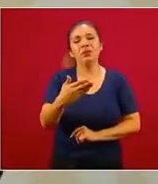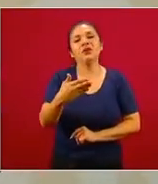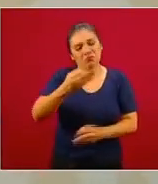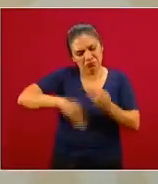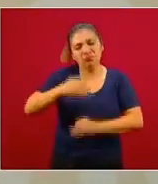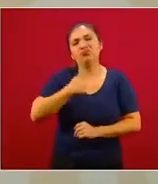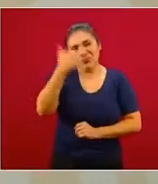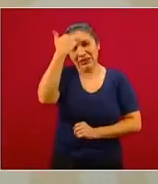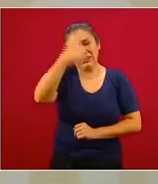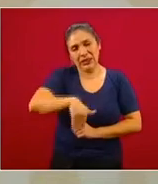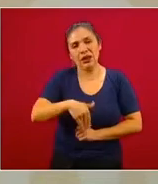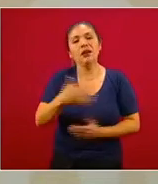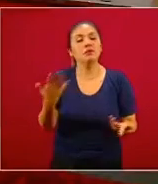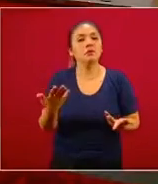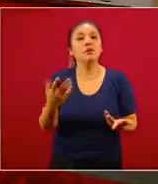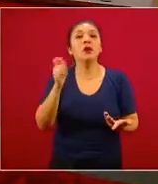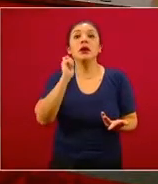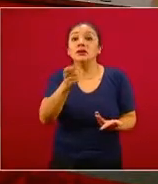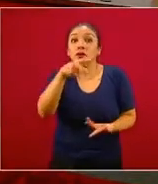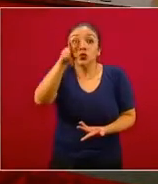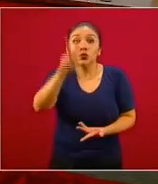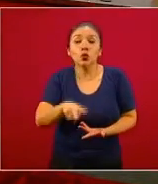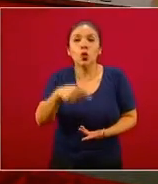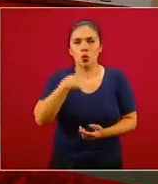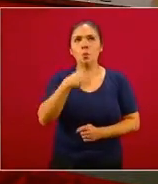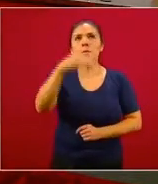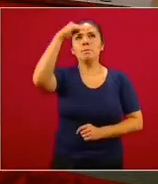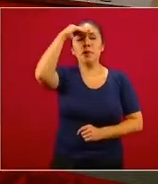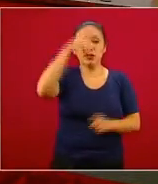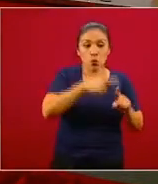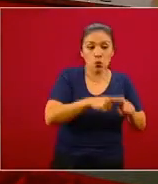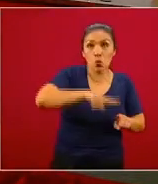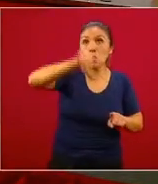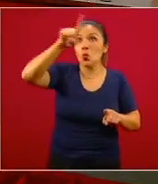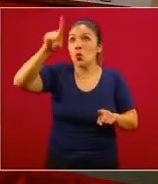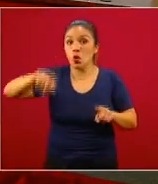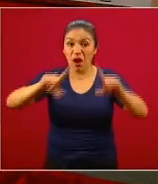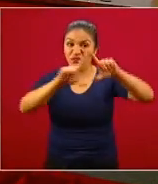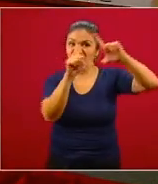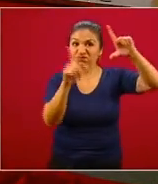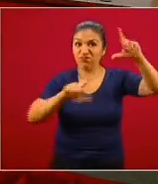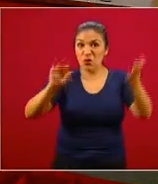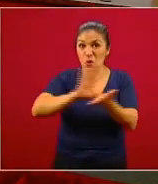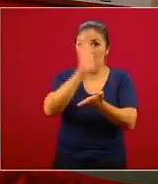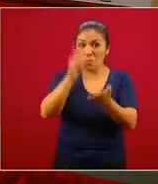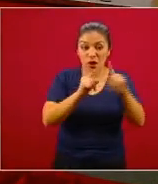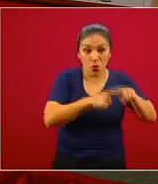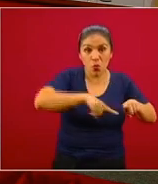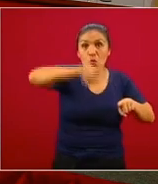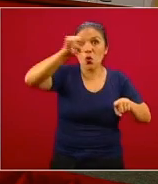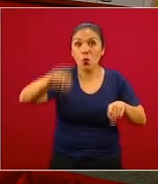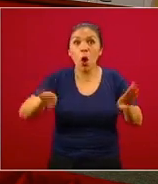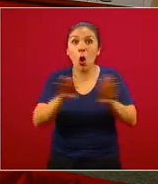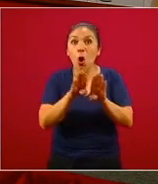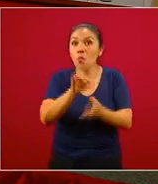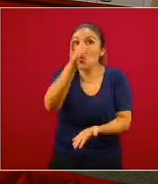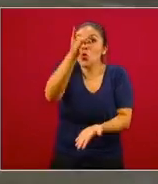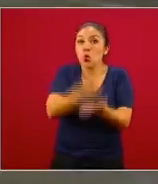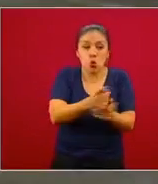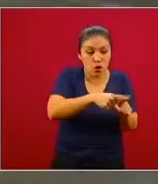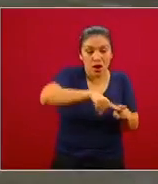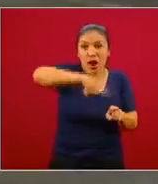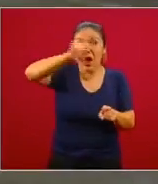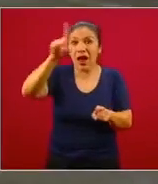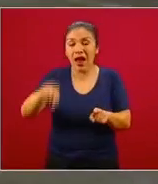sabemos, epidemiologists, not to do porque that. en realidad, si Because in pensáramos en la reality, curva if we de todo think el of the país, country's curve, que si hubiera if there una could posible possibly be curva a nacional, national